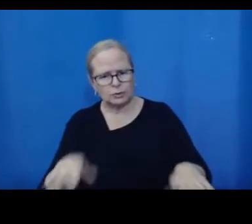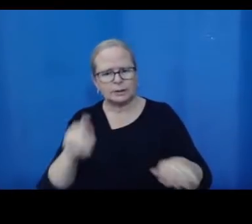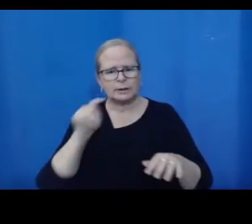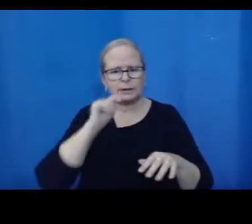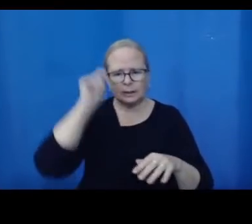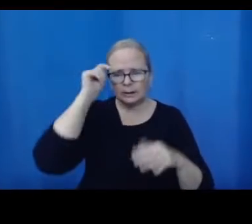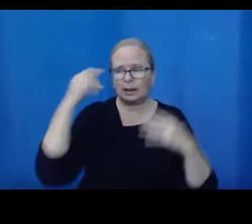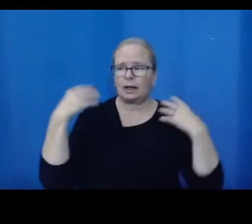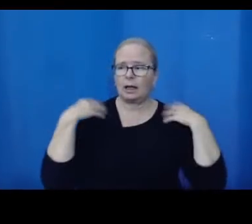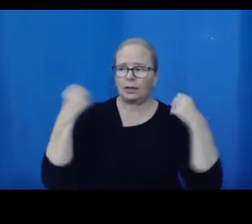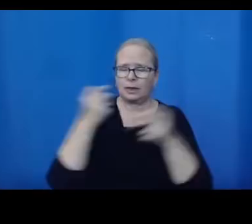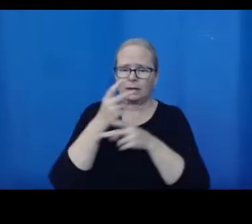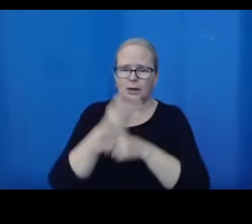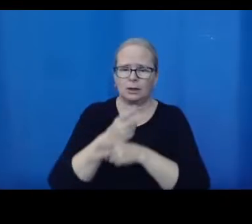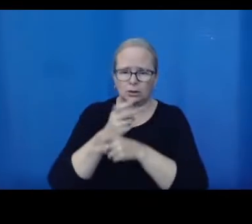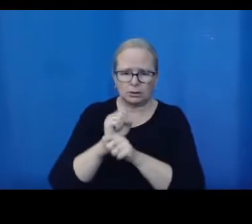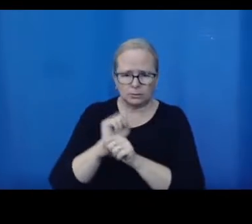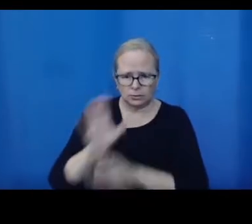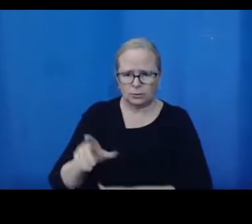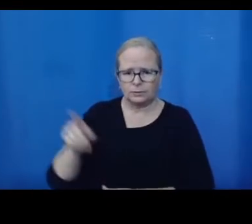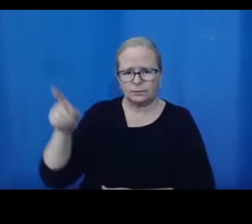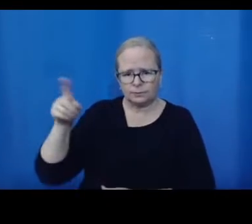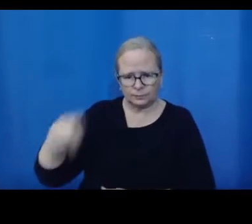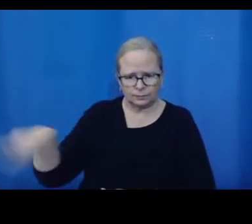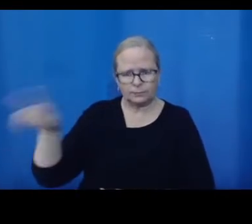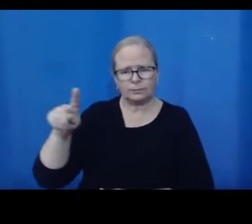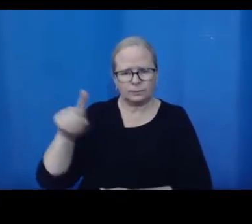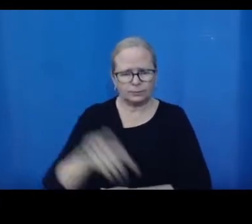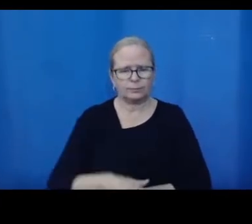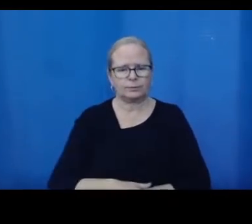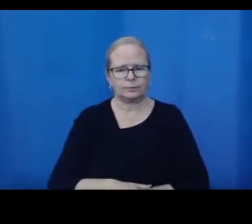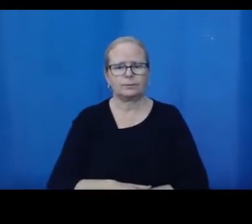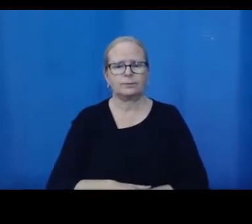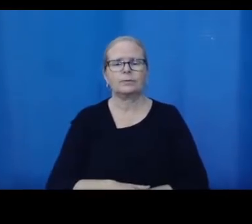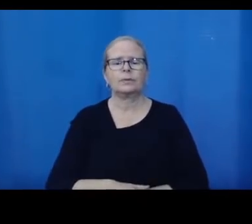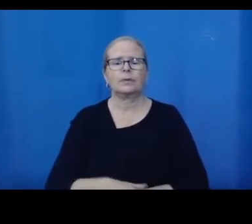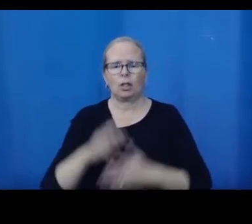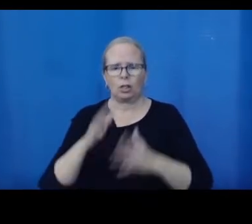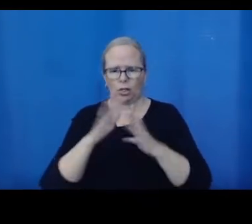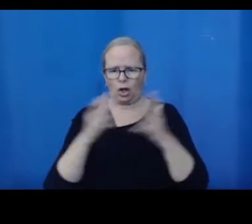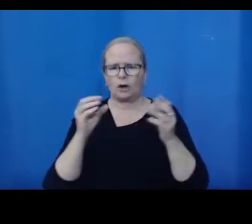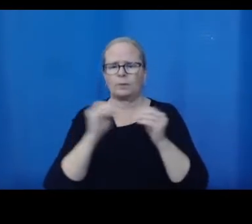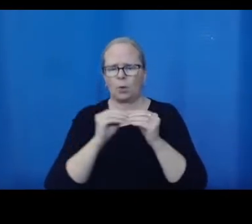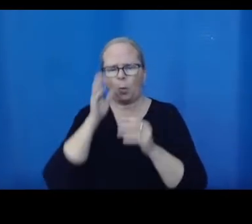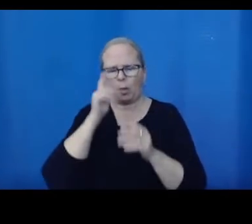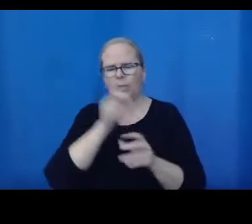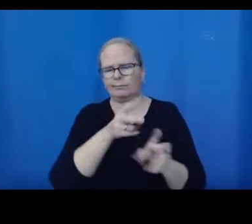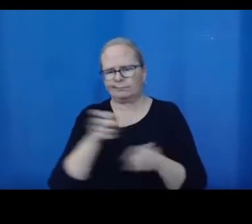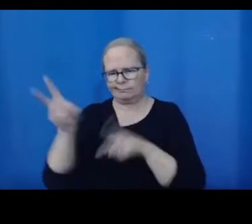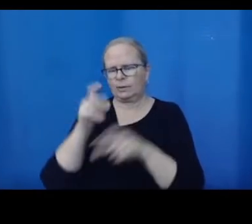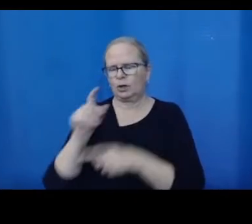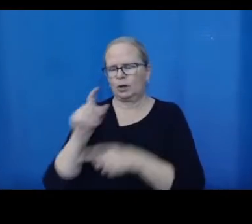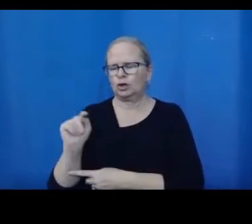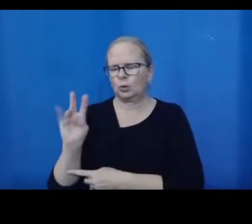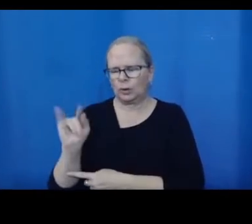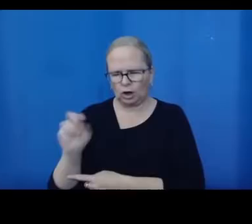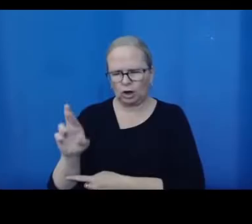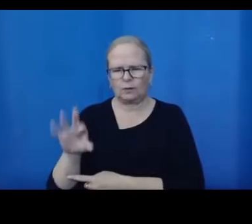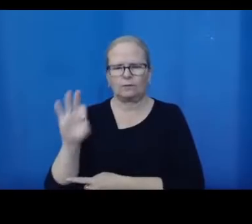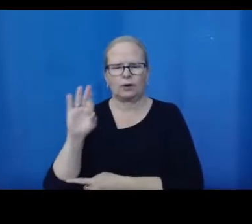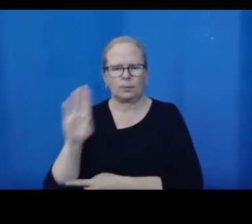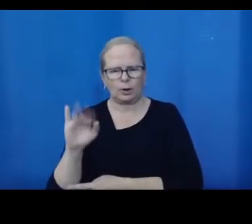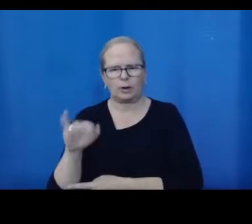our Twitter and Facebook and Instagram over the next couple of days. It is